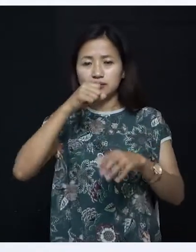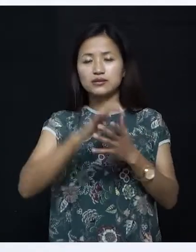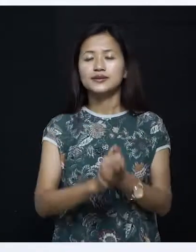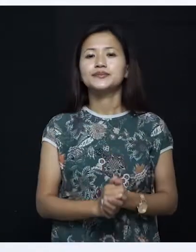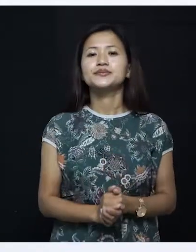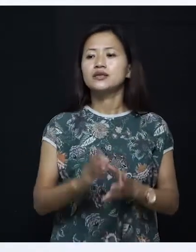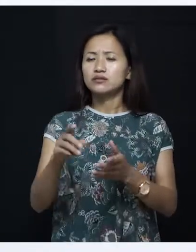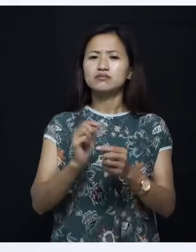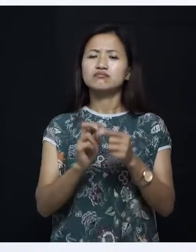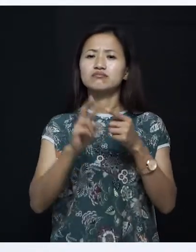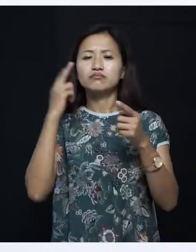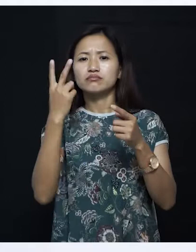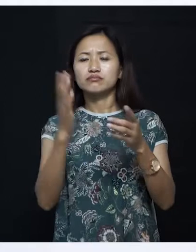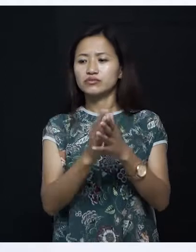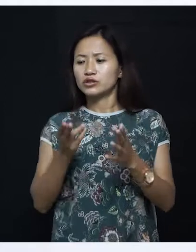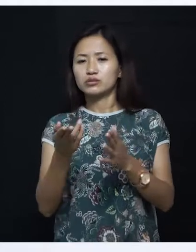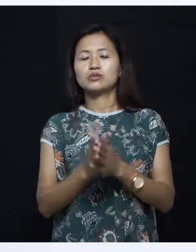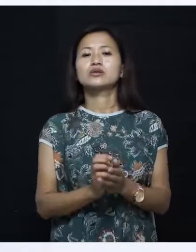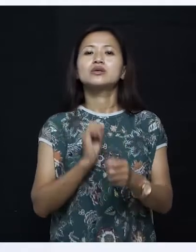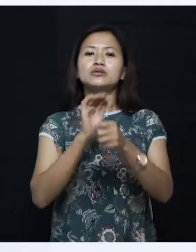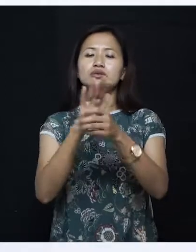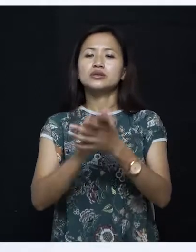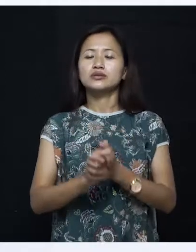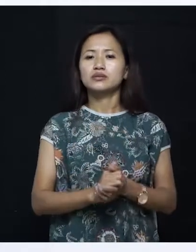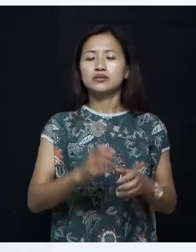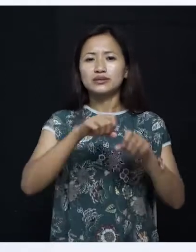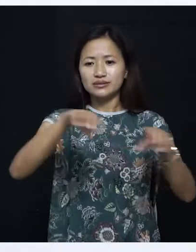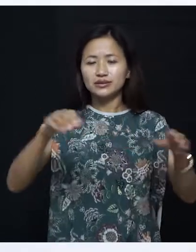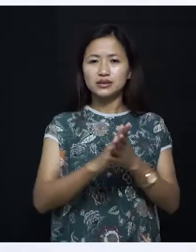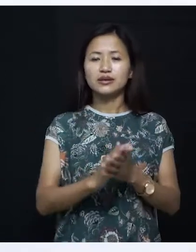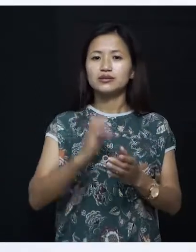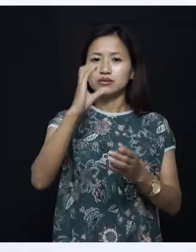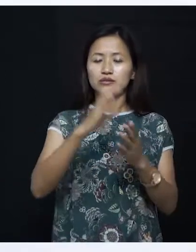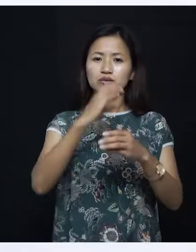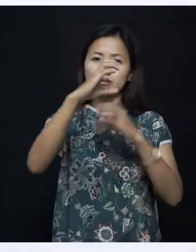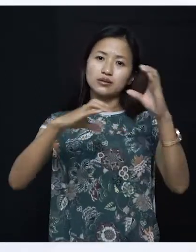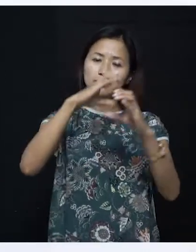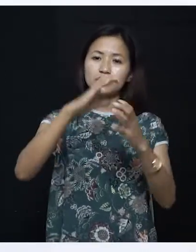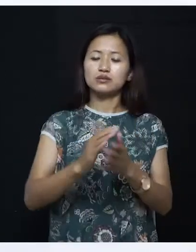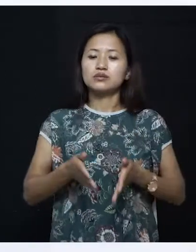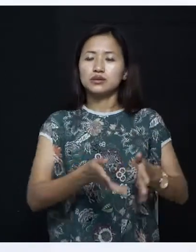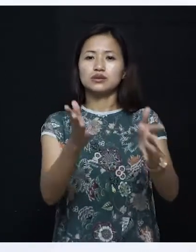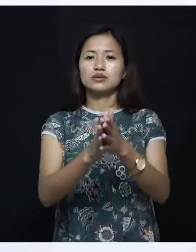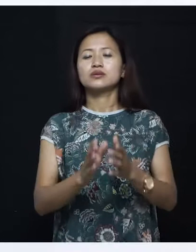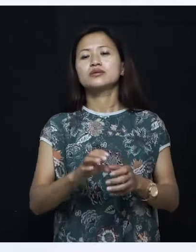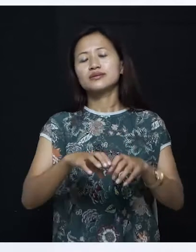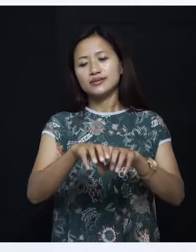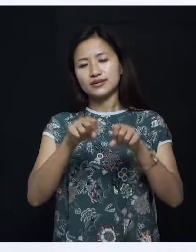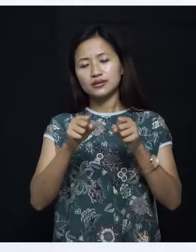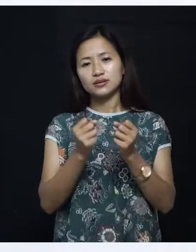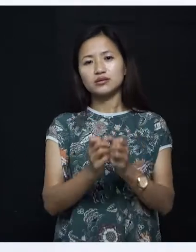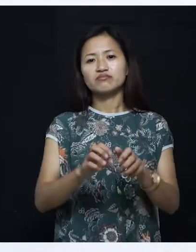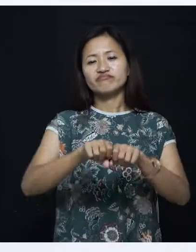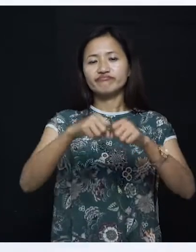transportation takes a long time in order to transport the sugar cane to the sugar company, then on the way it gets spoiled. Okay,